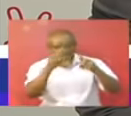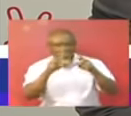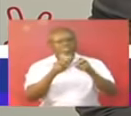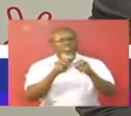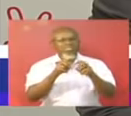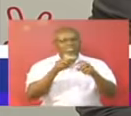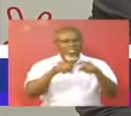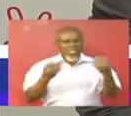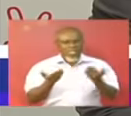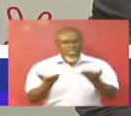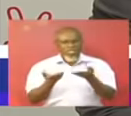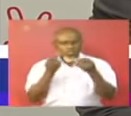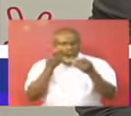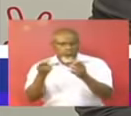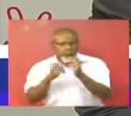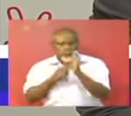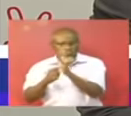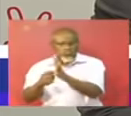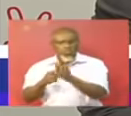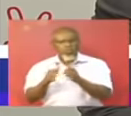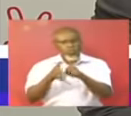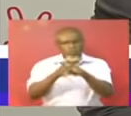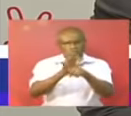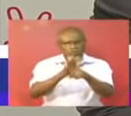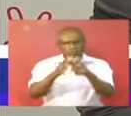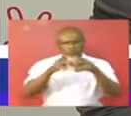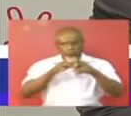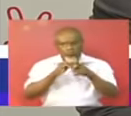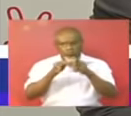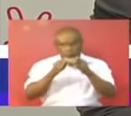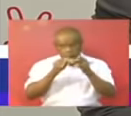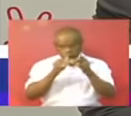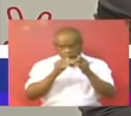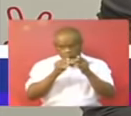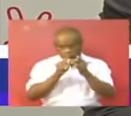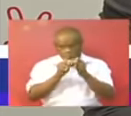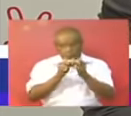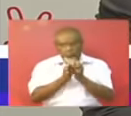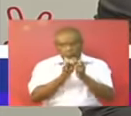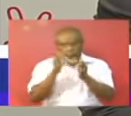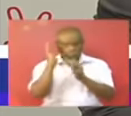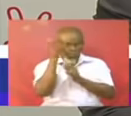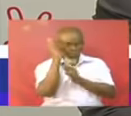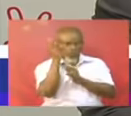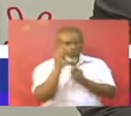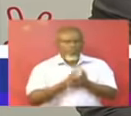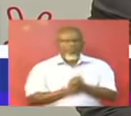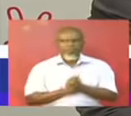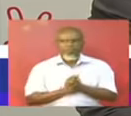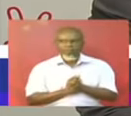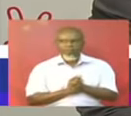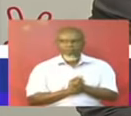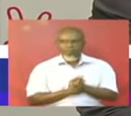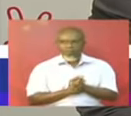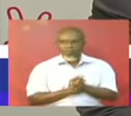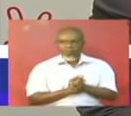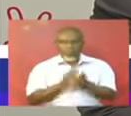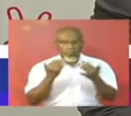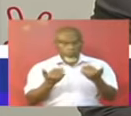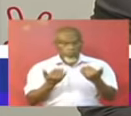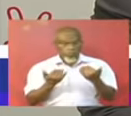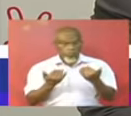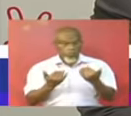on the COVID-19 virus and the vaccine. We now move to the question and answer segment. We